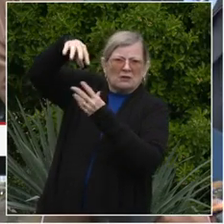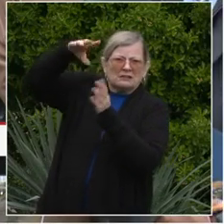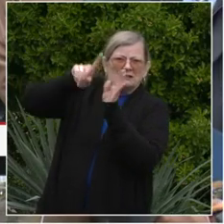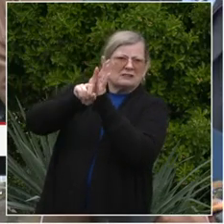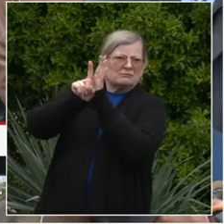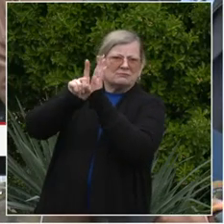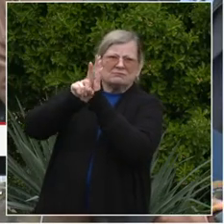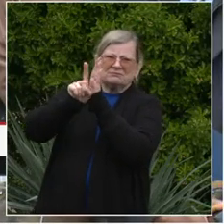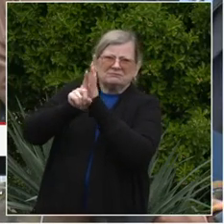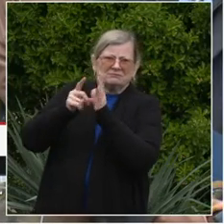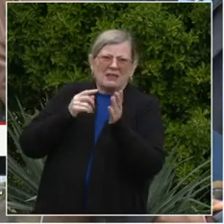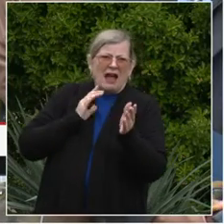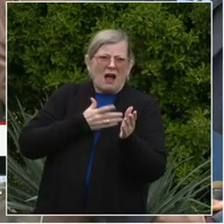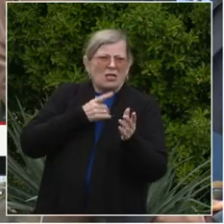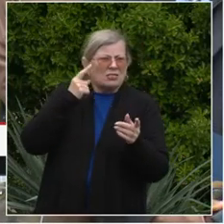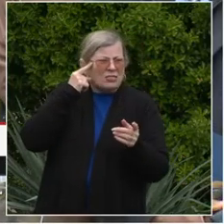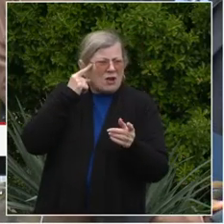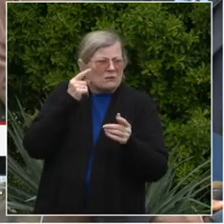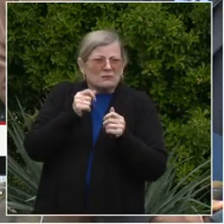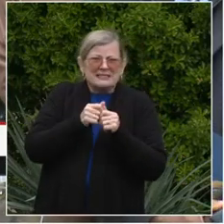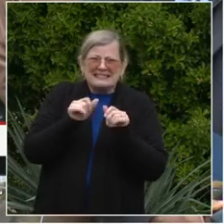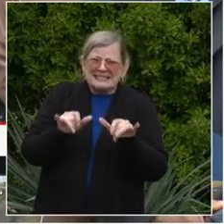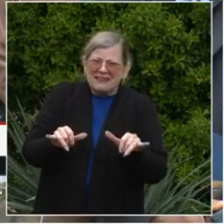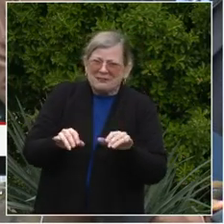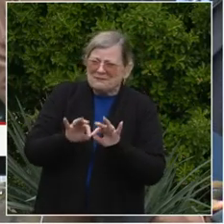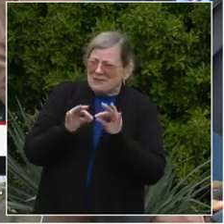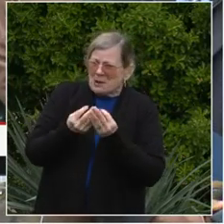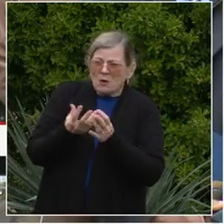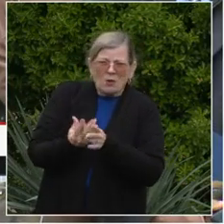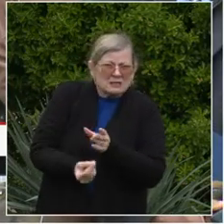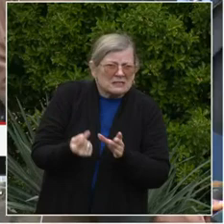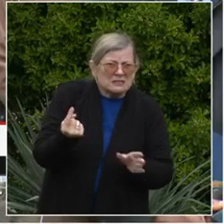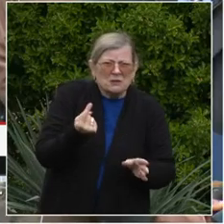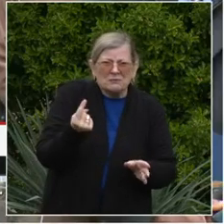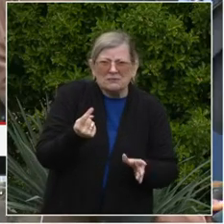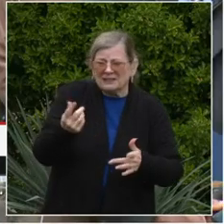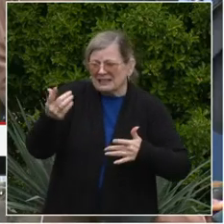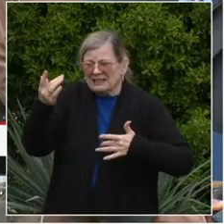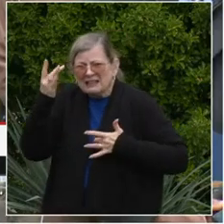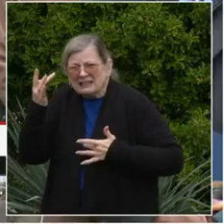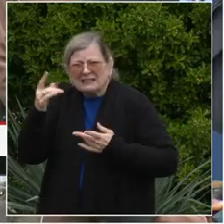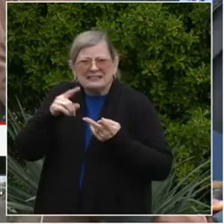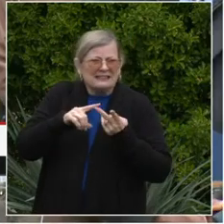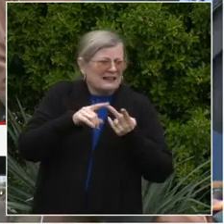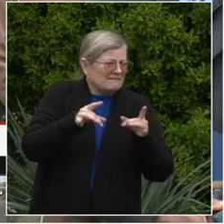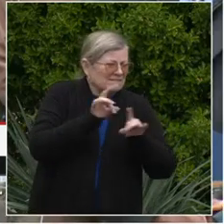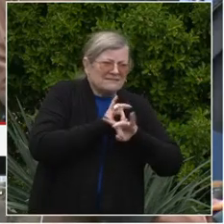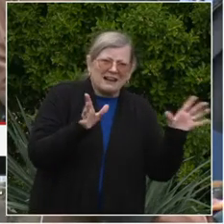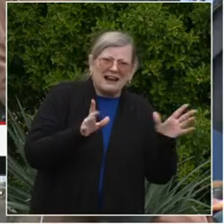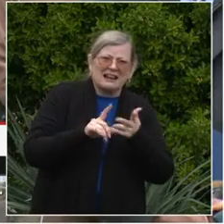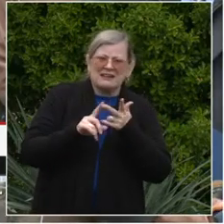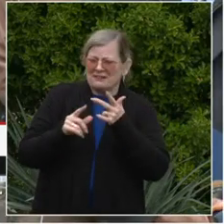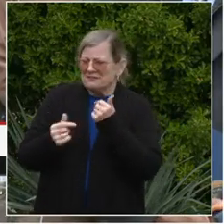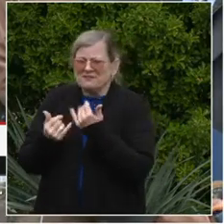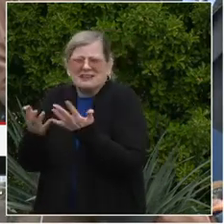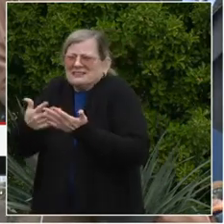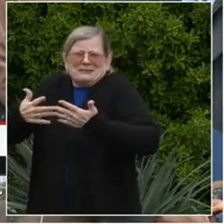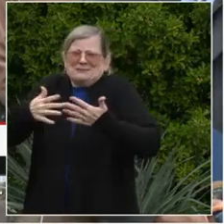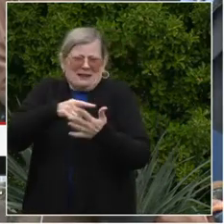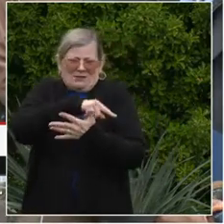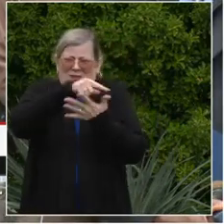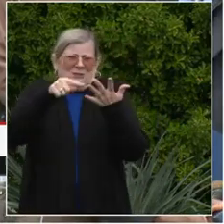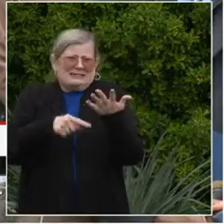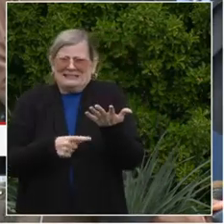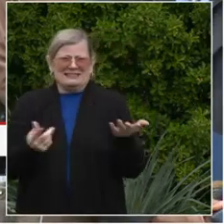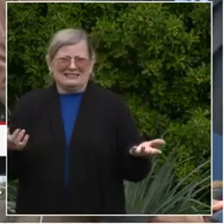families. Anyone who has lost someone this year, whether due to illness, violence, fire, whatever the cause. This holiday season